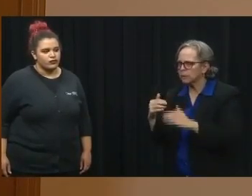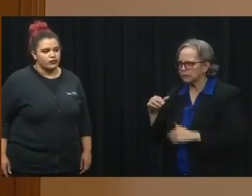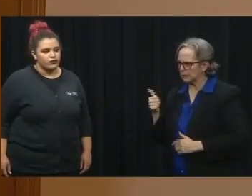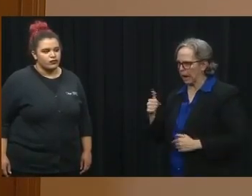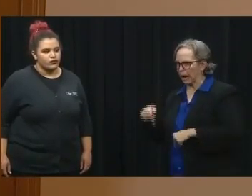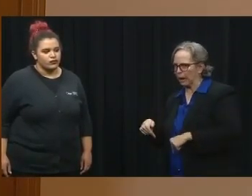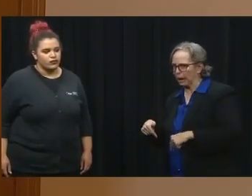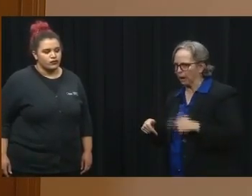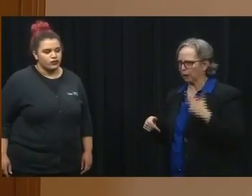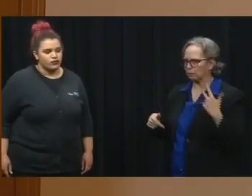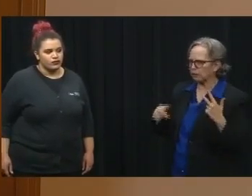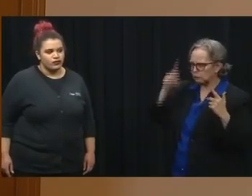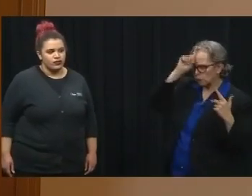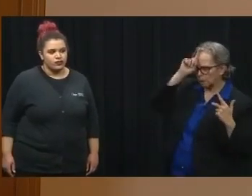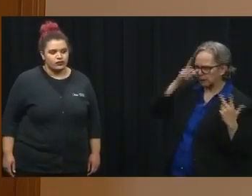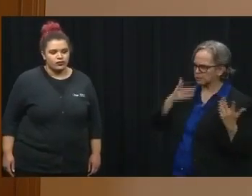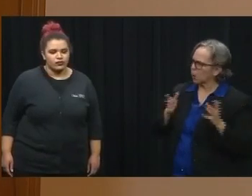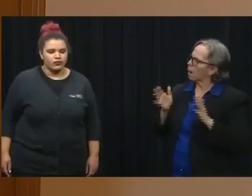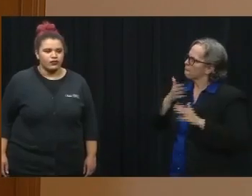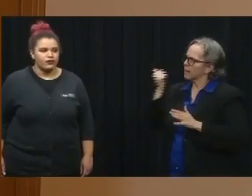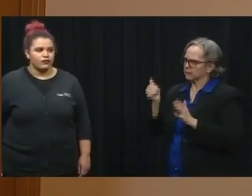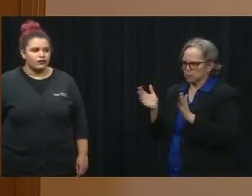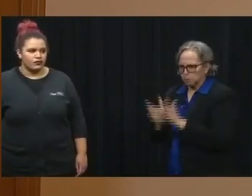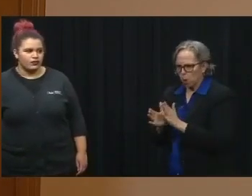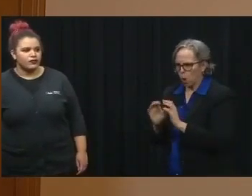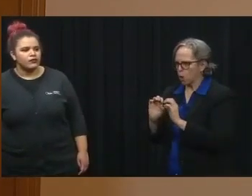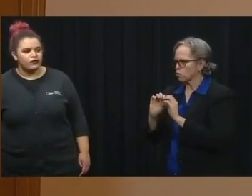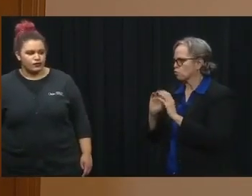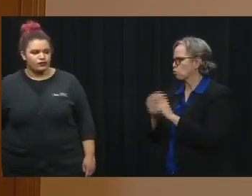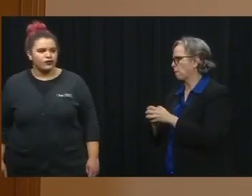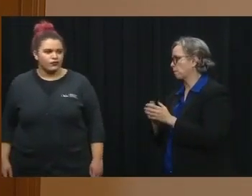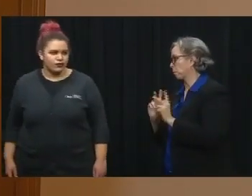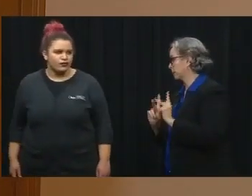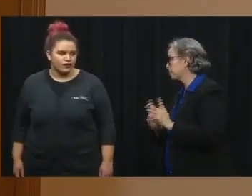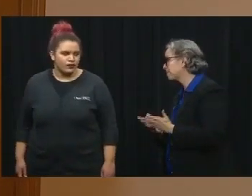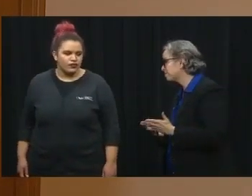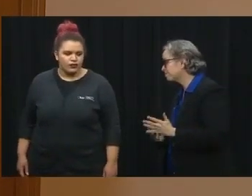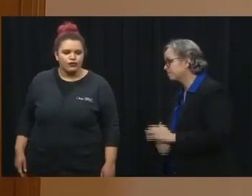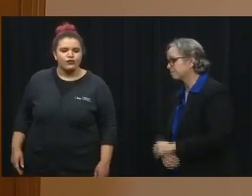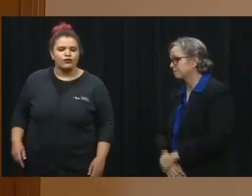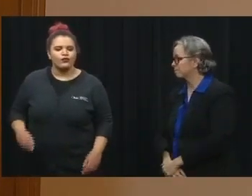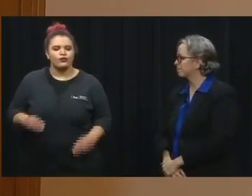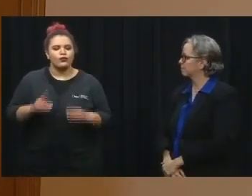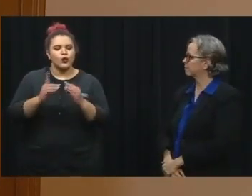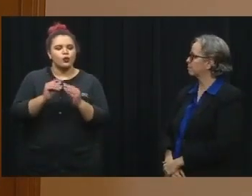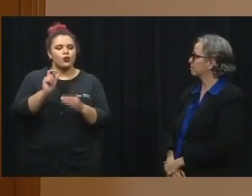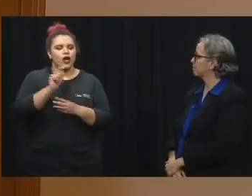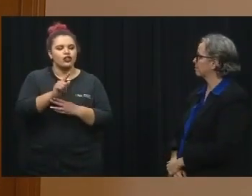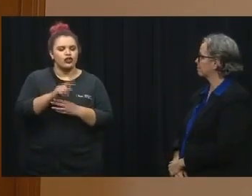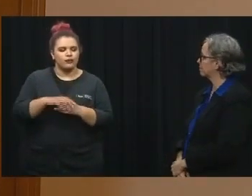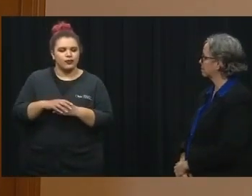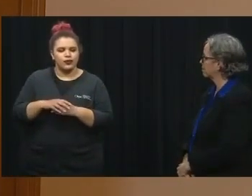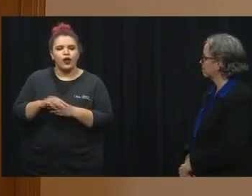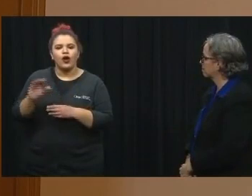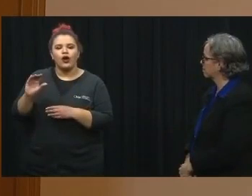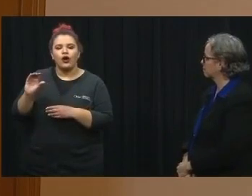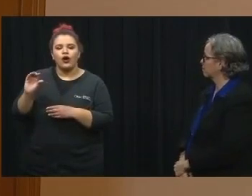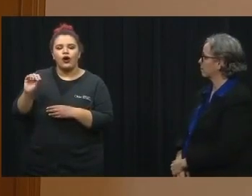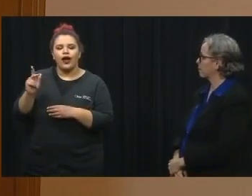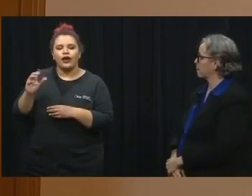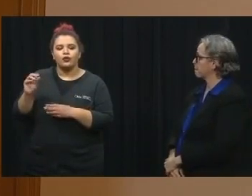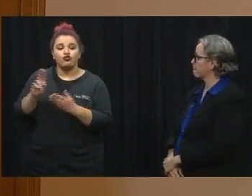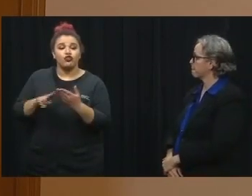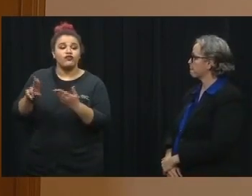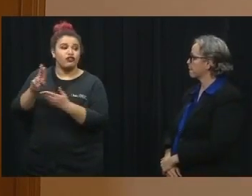right now. And just one more quick follow-up. So this is from the Ohio State University's Infectious Diseases Institute. How does this